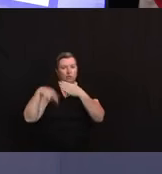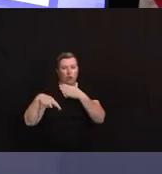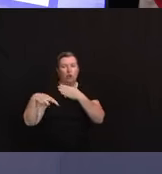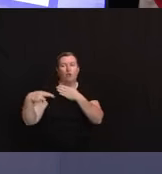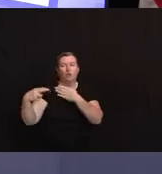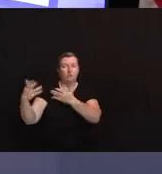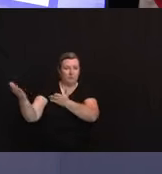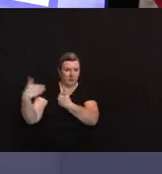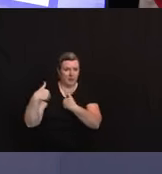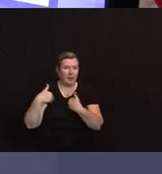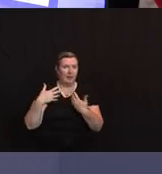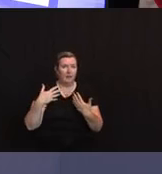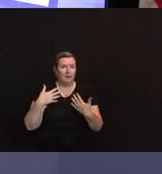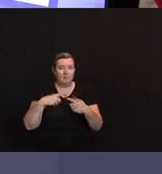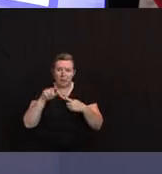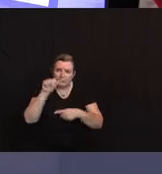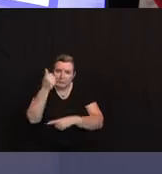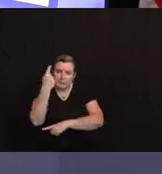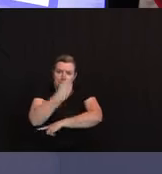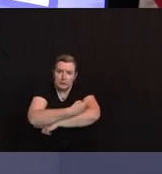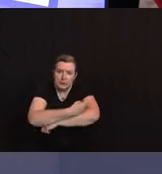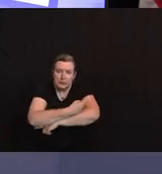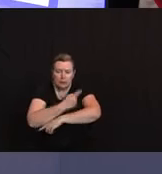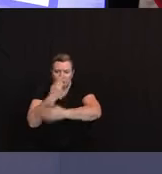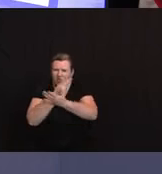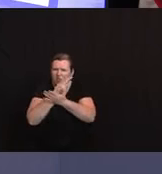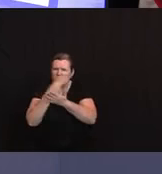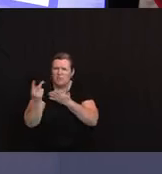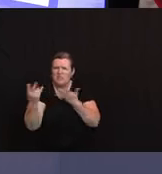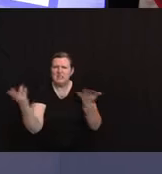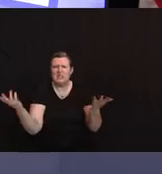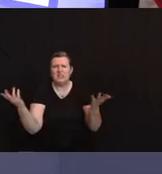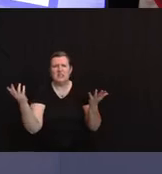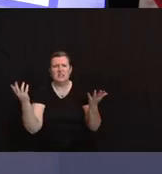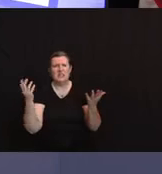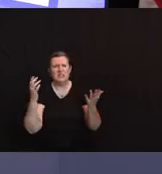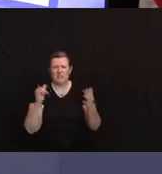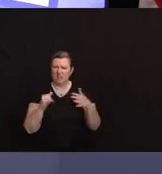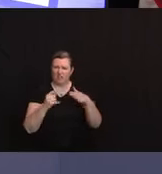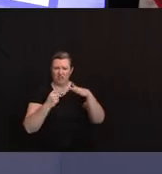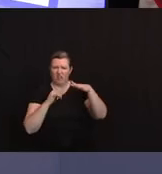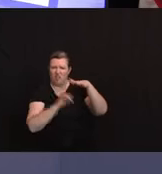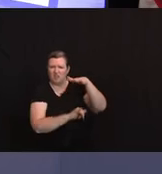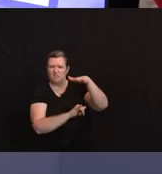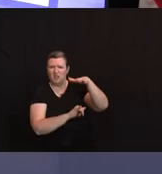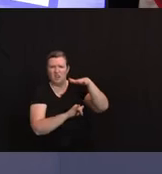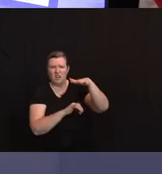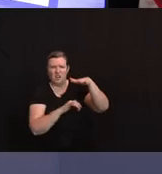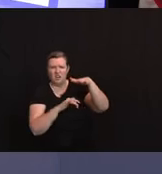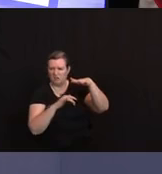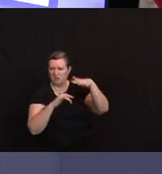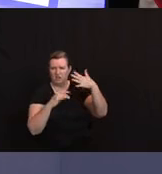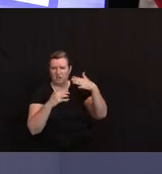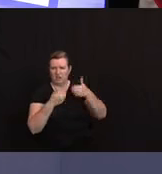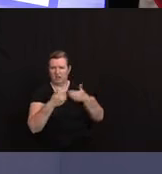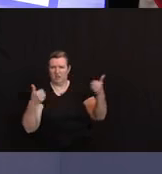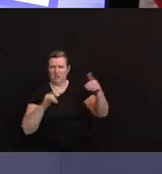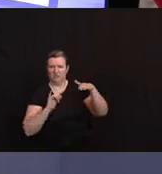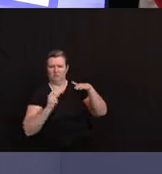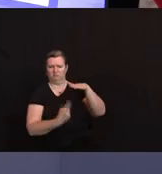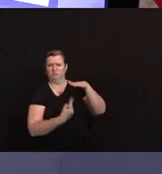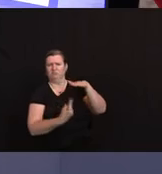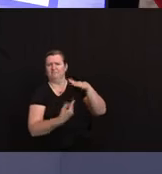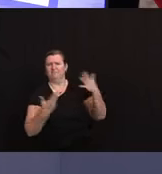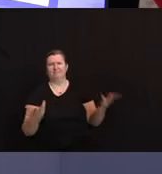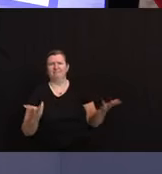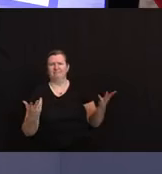14 days, that's the quarantine period. And it is affecting everything else we do,